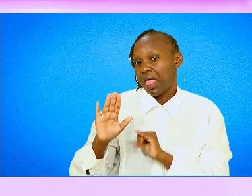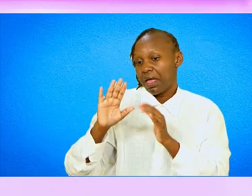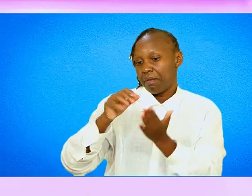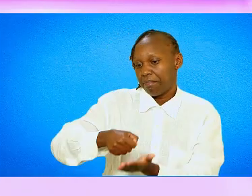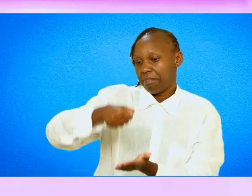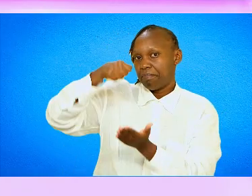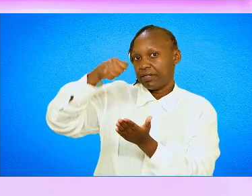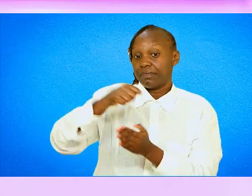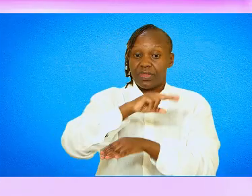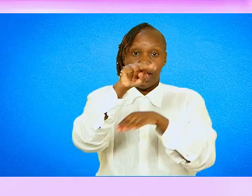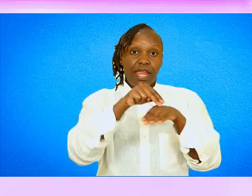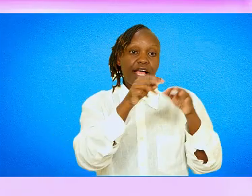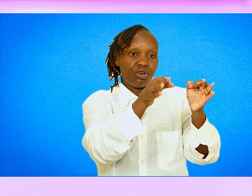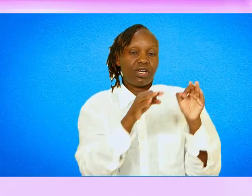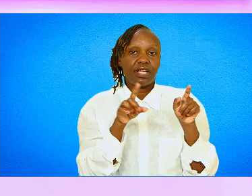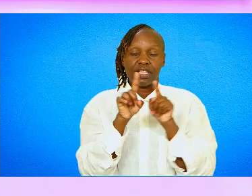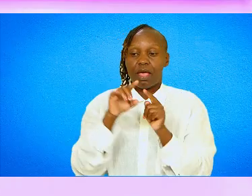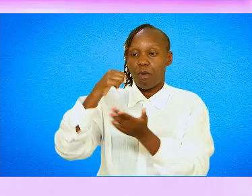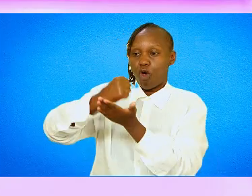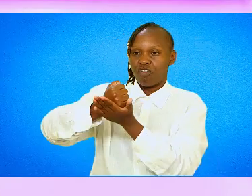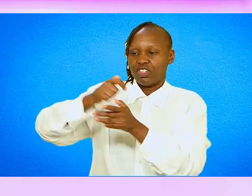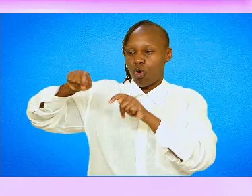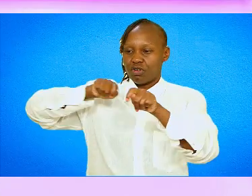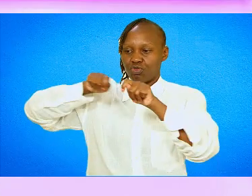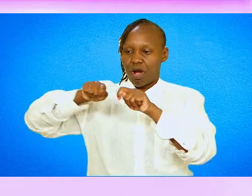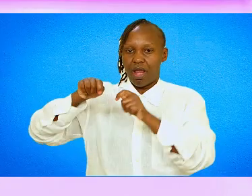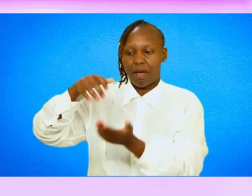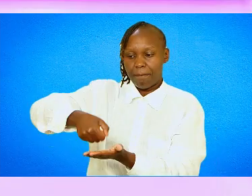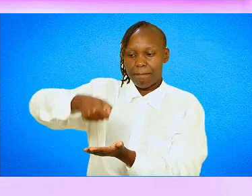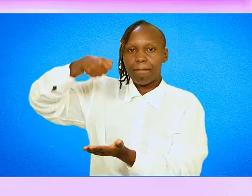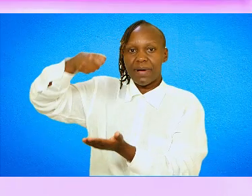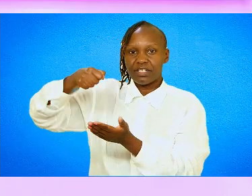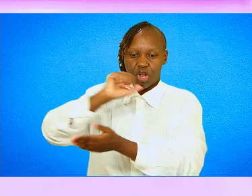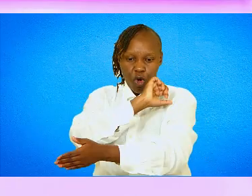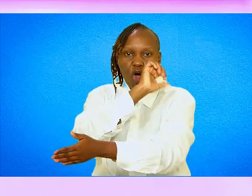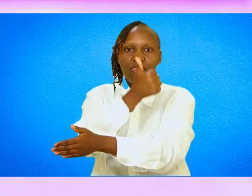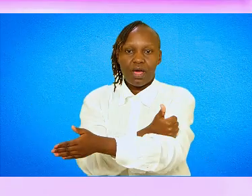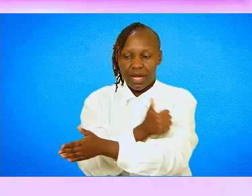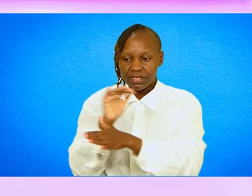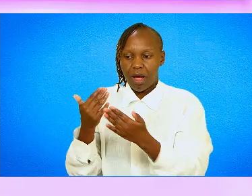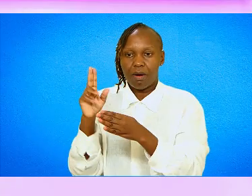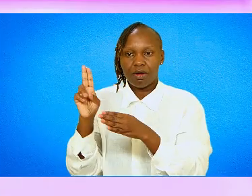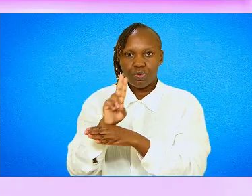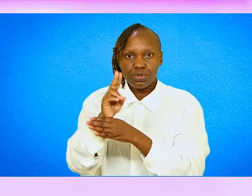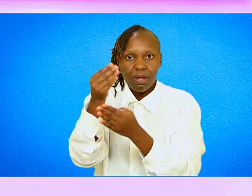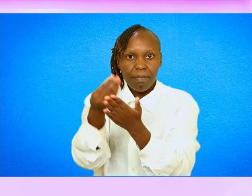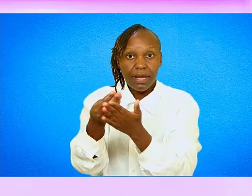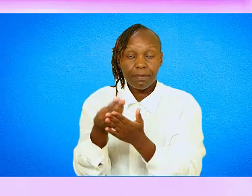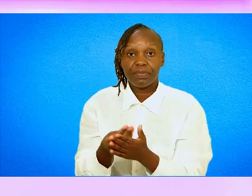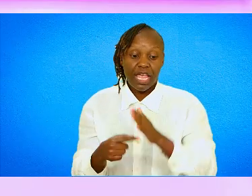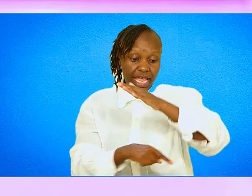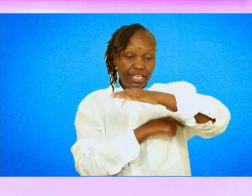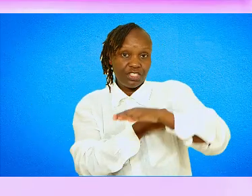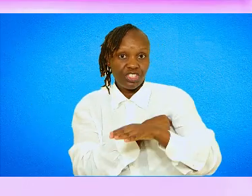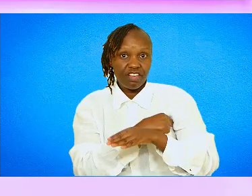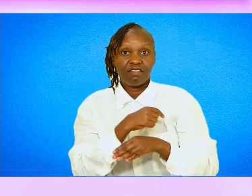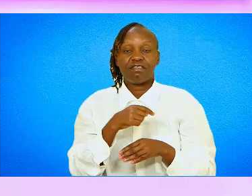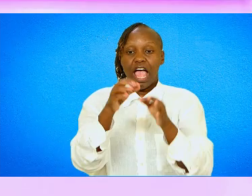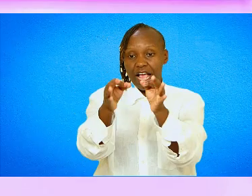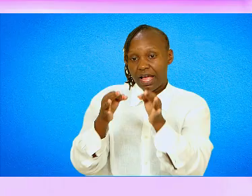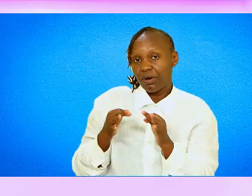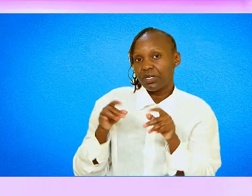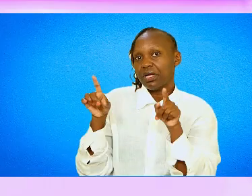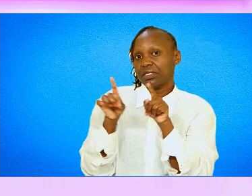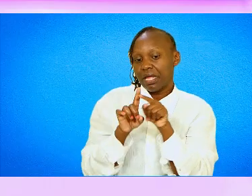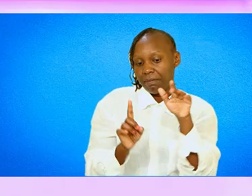The National Treasury and Office of the Controller of Budget authorize how money is spent. Chief accountants in ministries